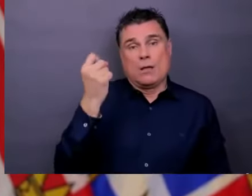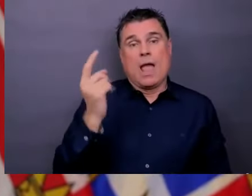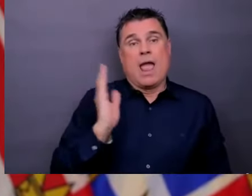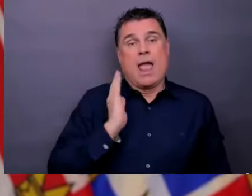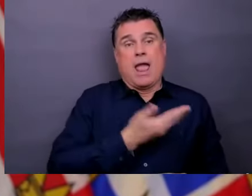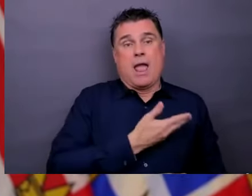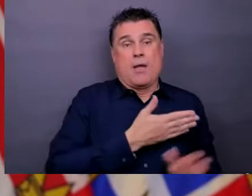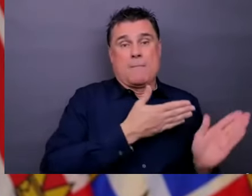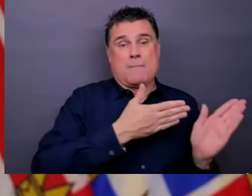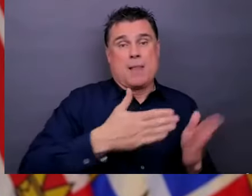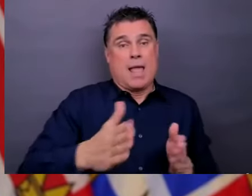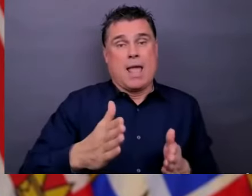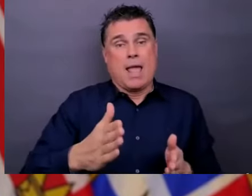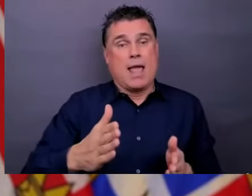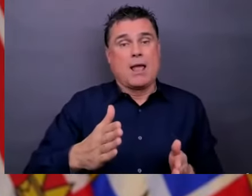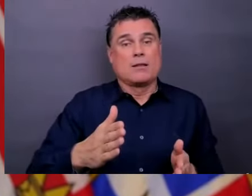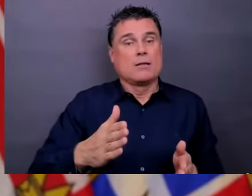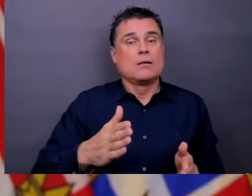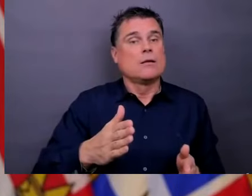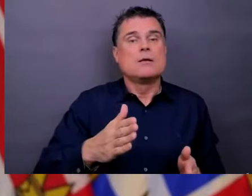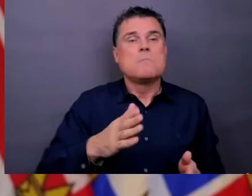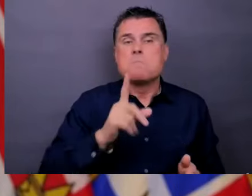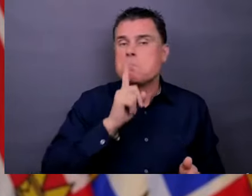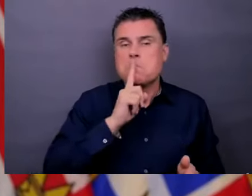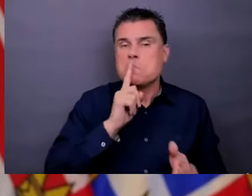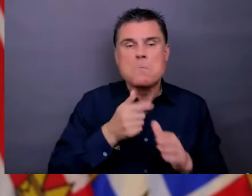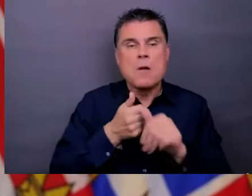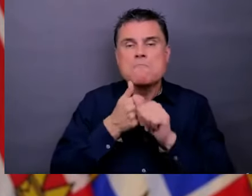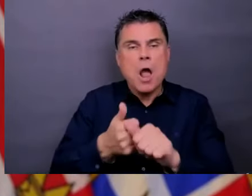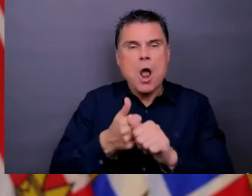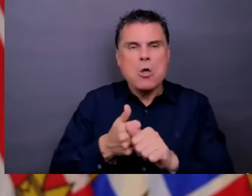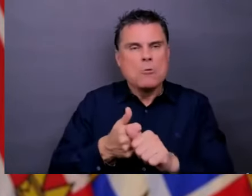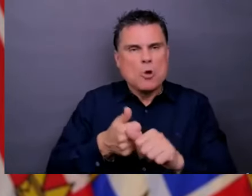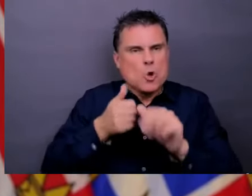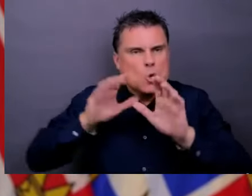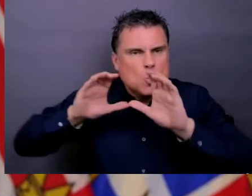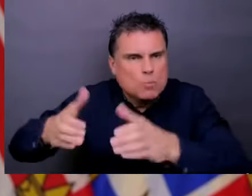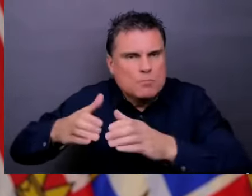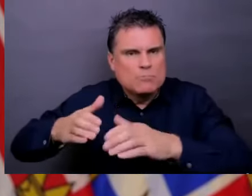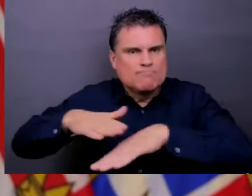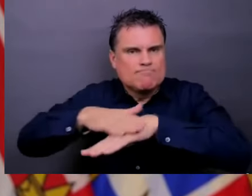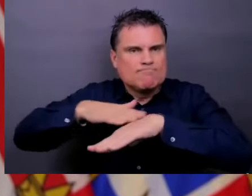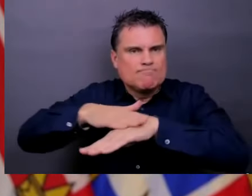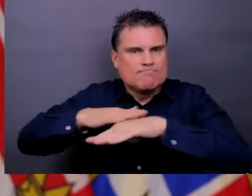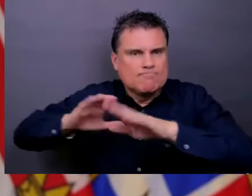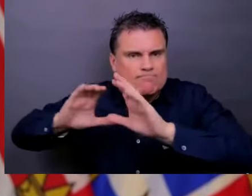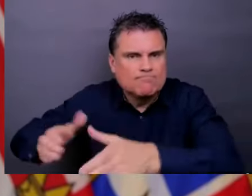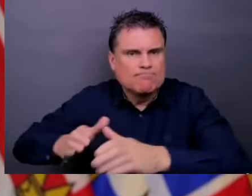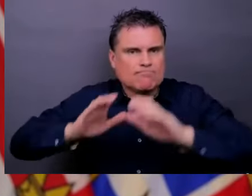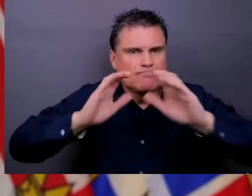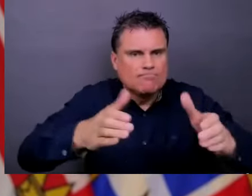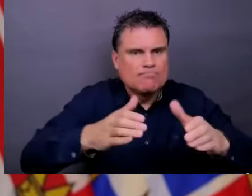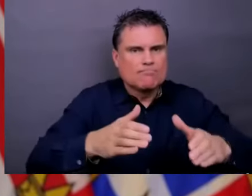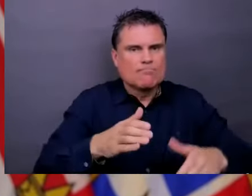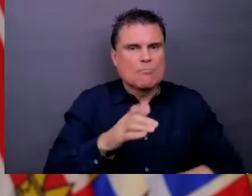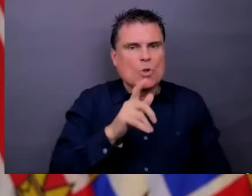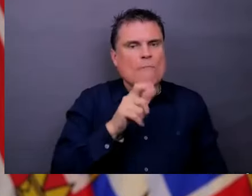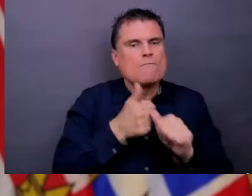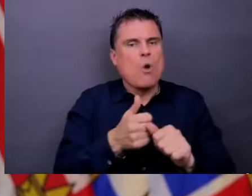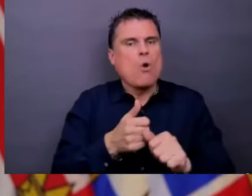priority population that receives immunization that we're doing it in a way that increases equity.